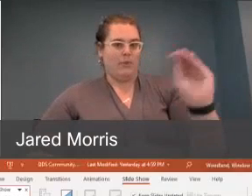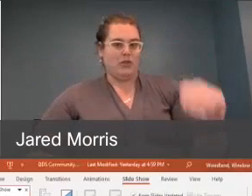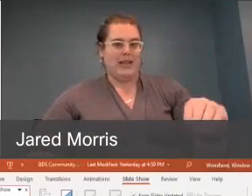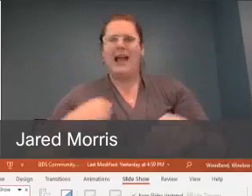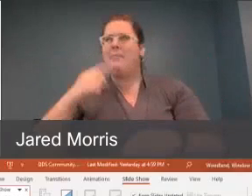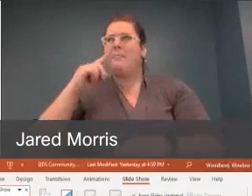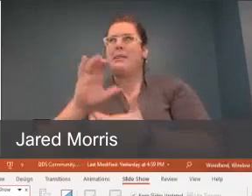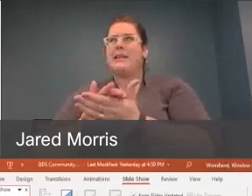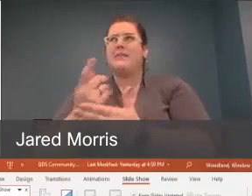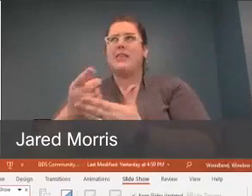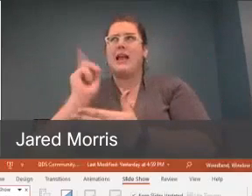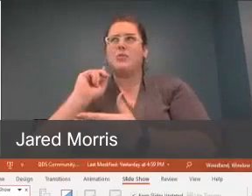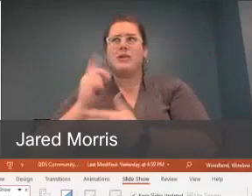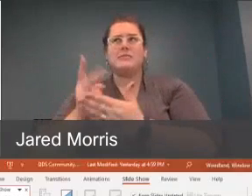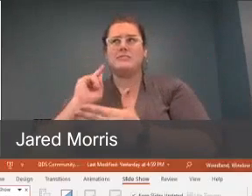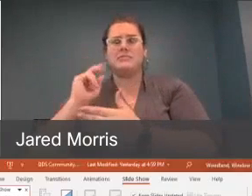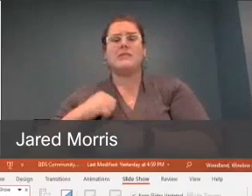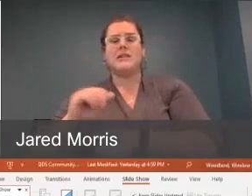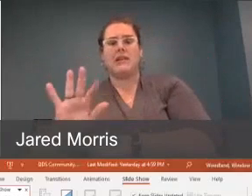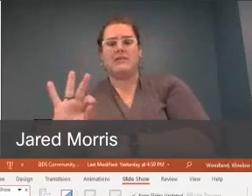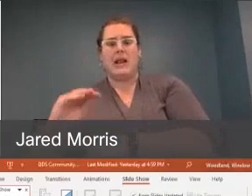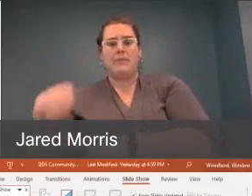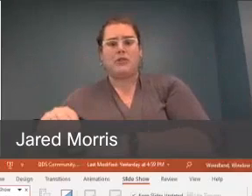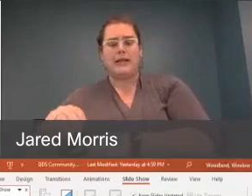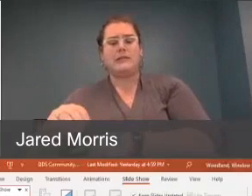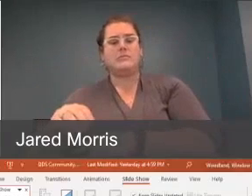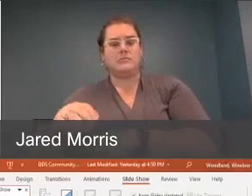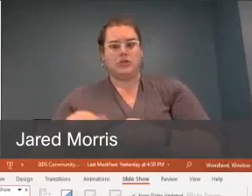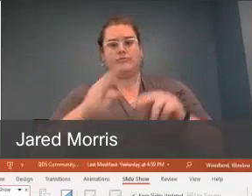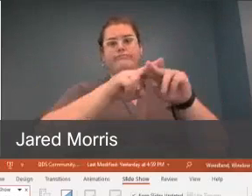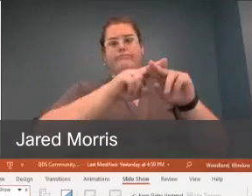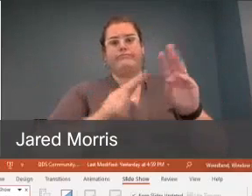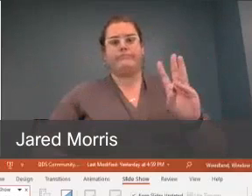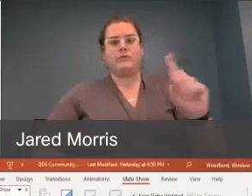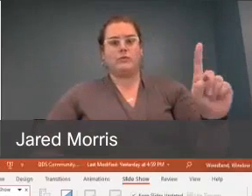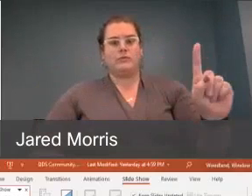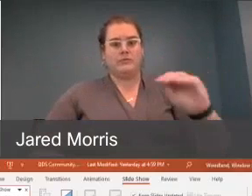I'll confirm. Wait a minute, let me see. I have that now.